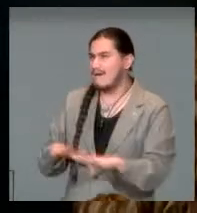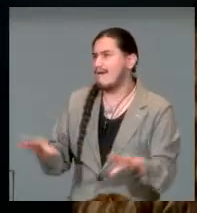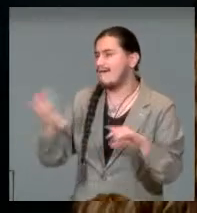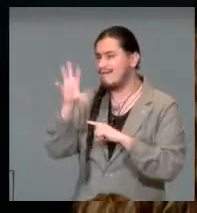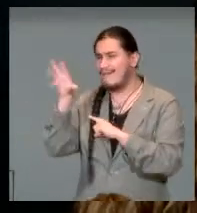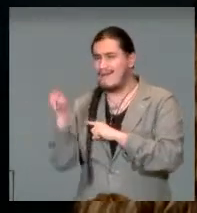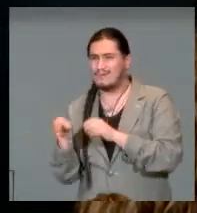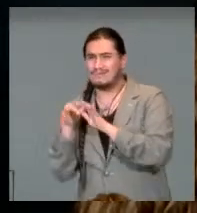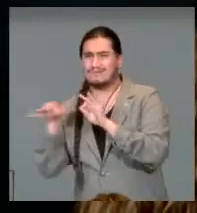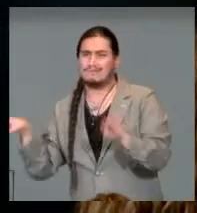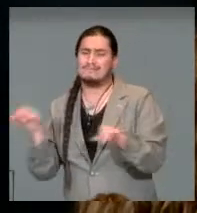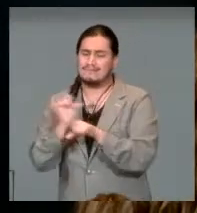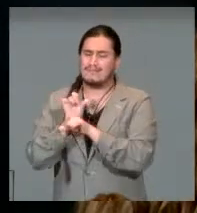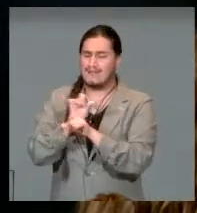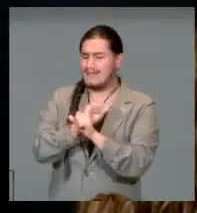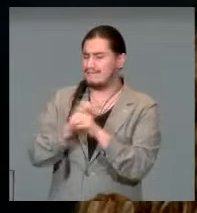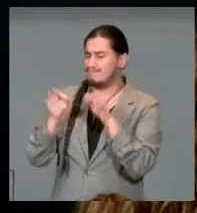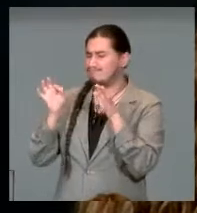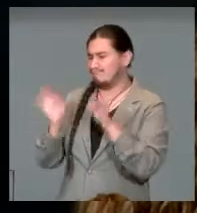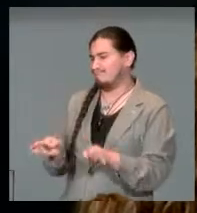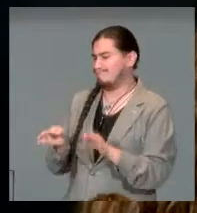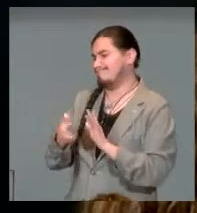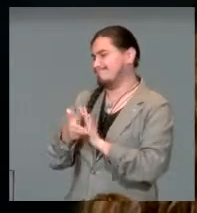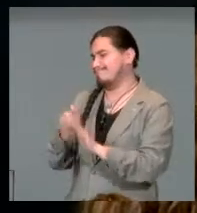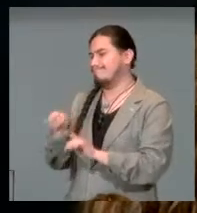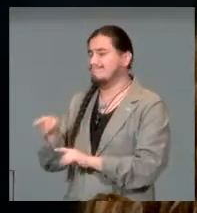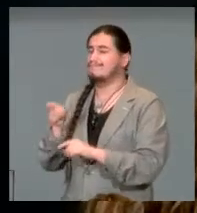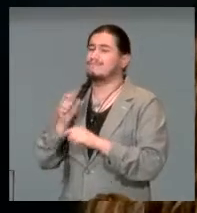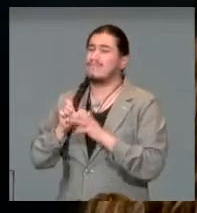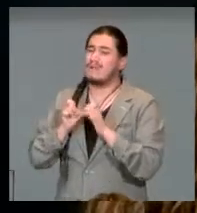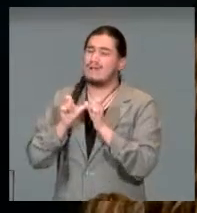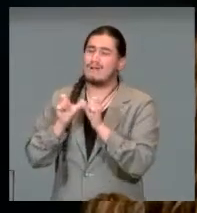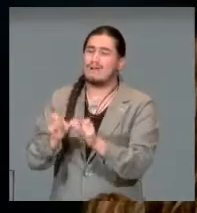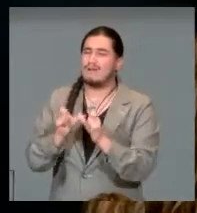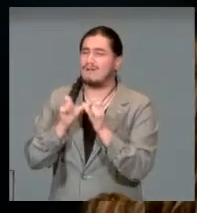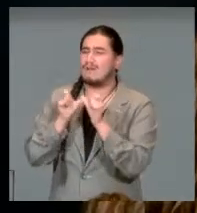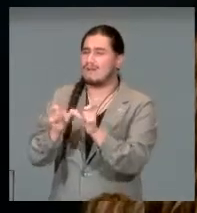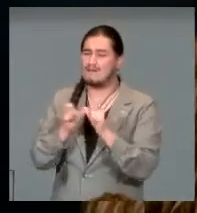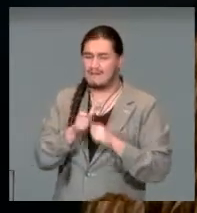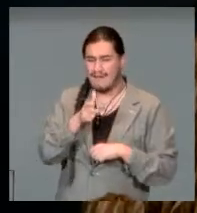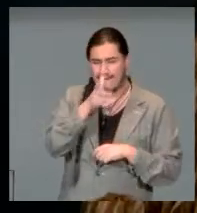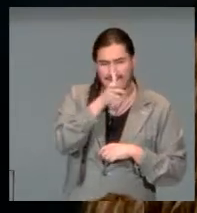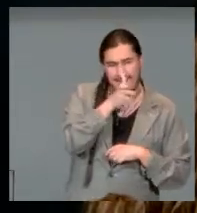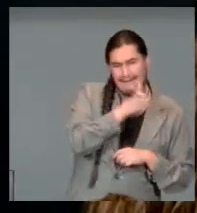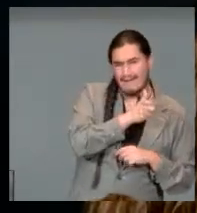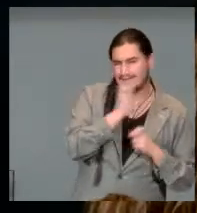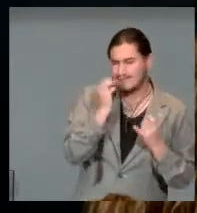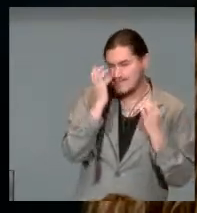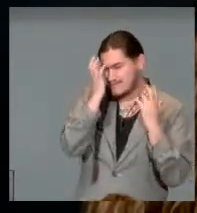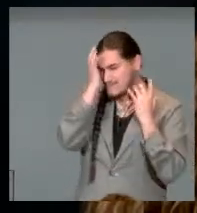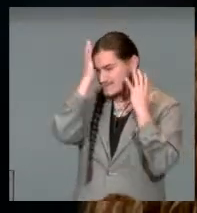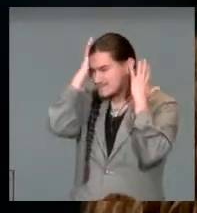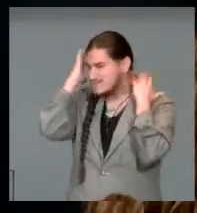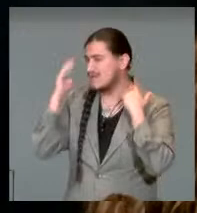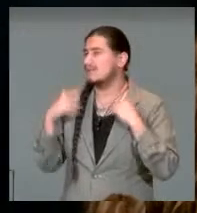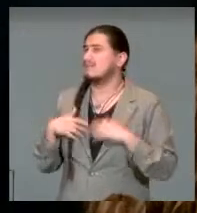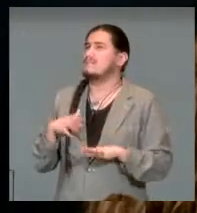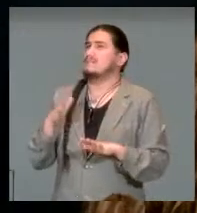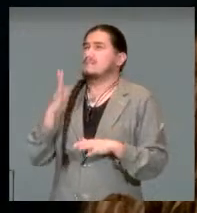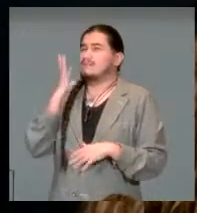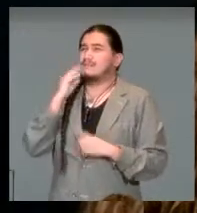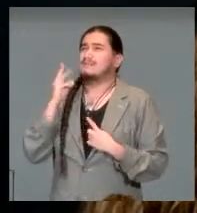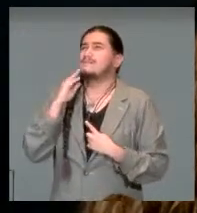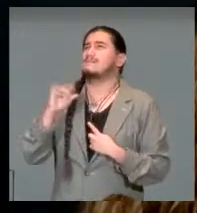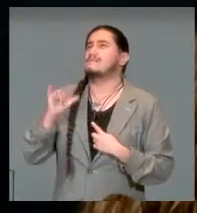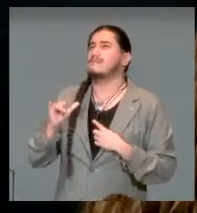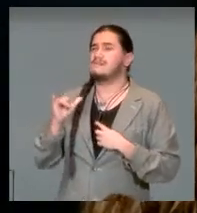African-scented slaves crawling around the Choctaw night, ant beds, river beetles in my hair, holding my urine so their